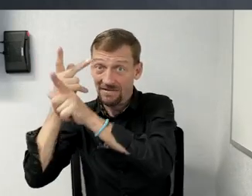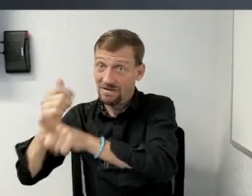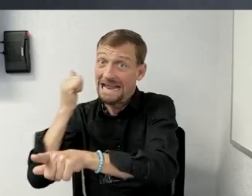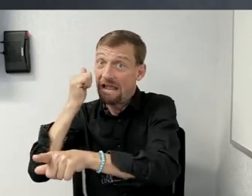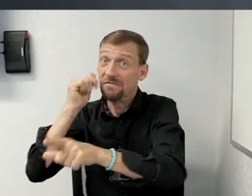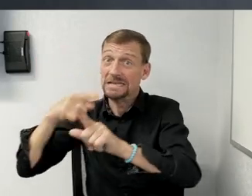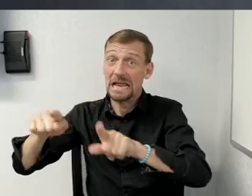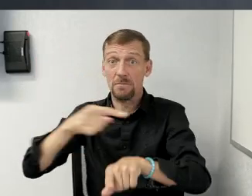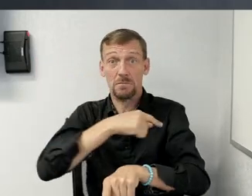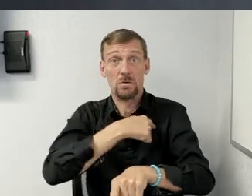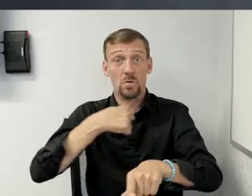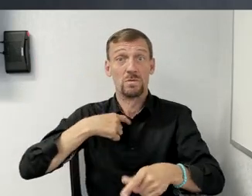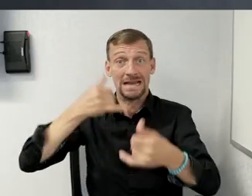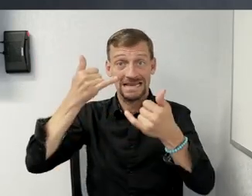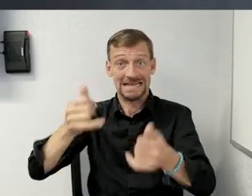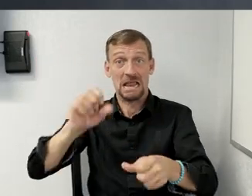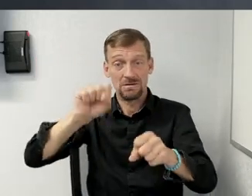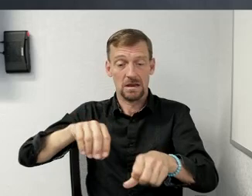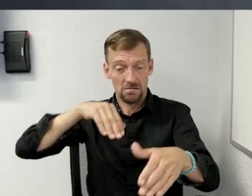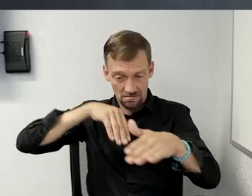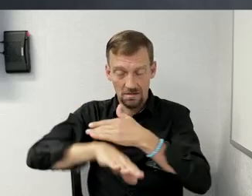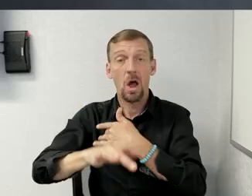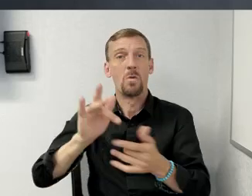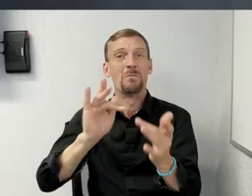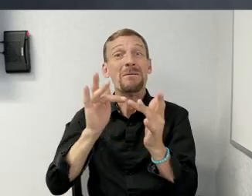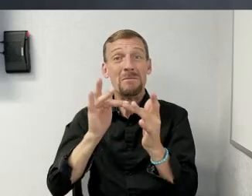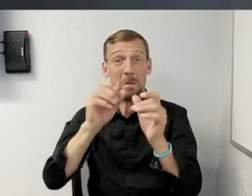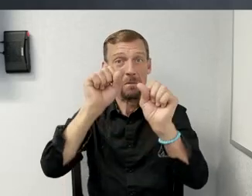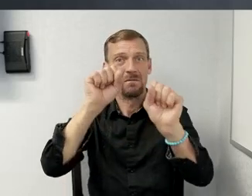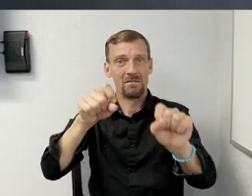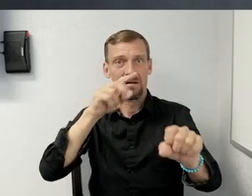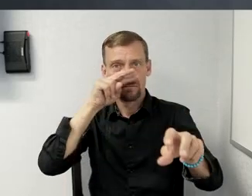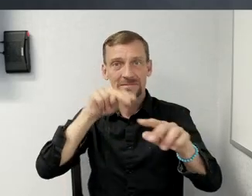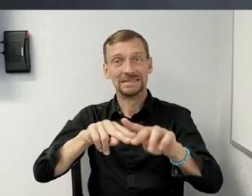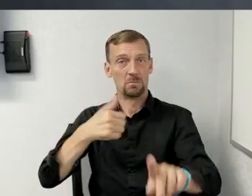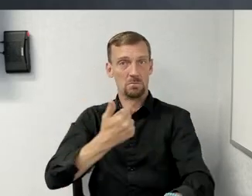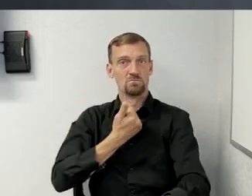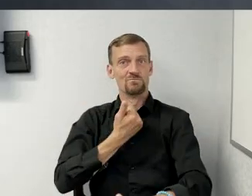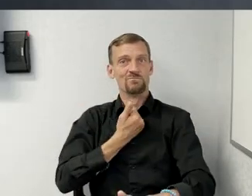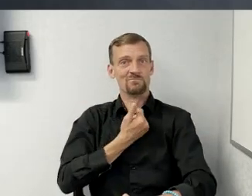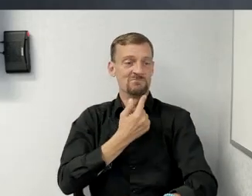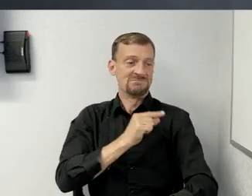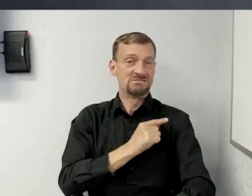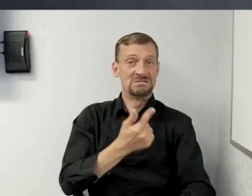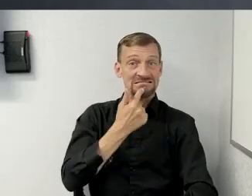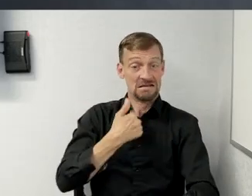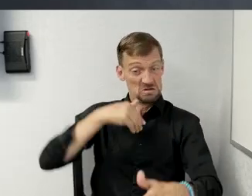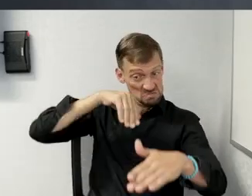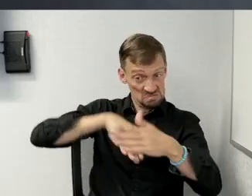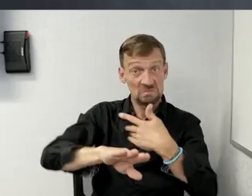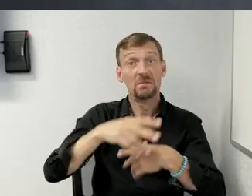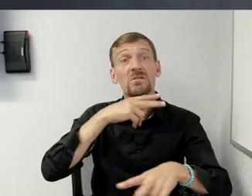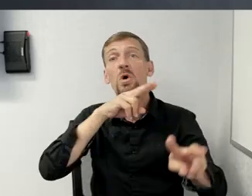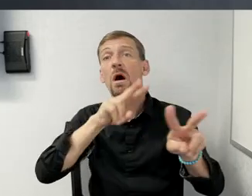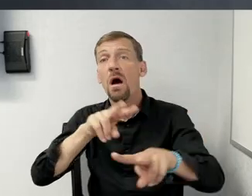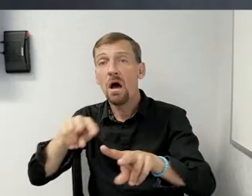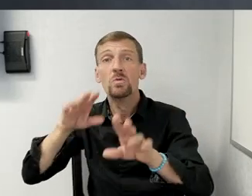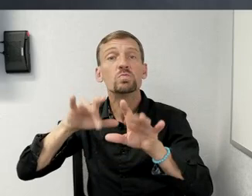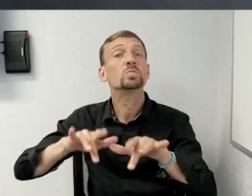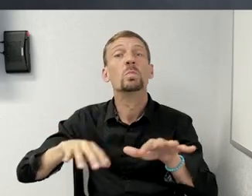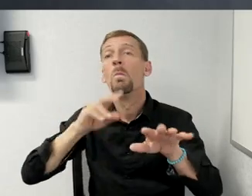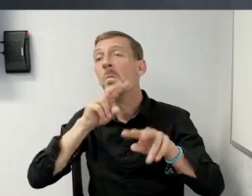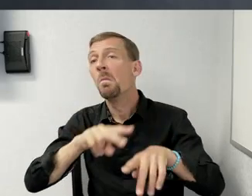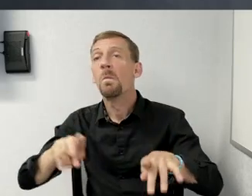is operational now. I went to it earlier today. The one thing I was kind of disappointed